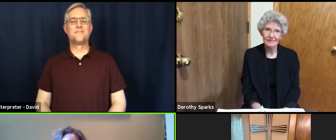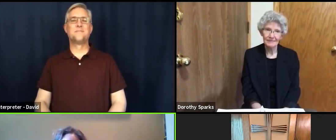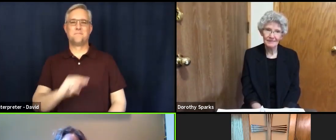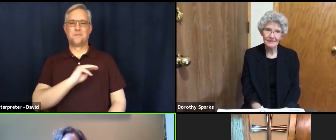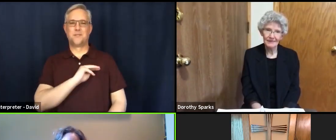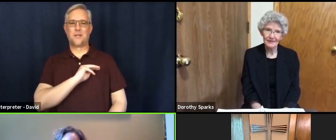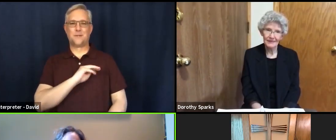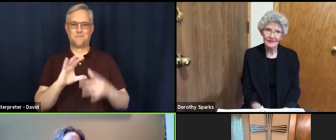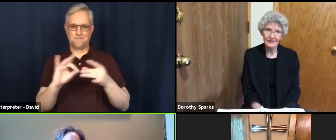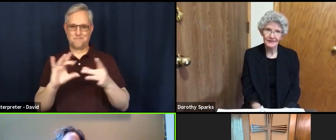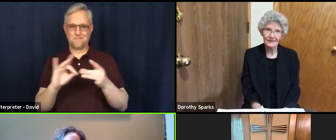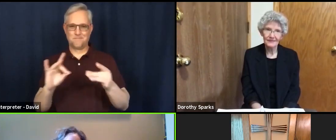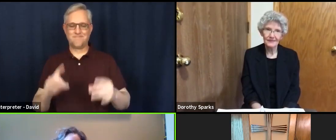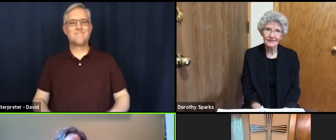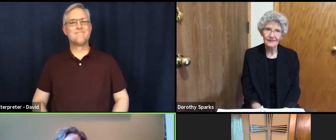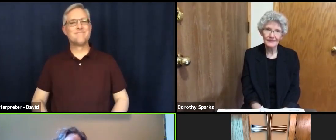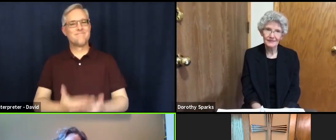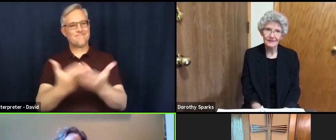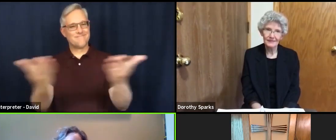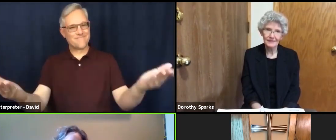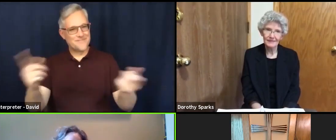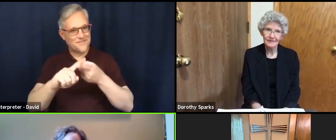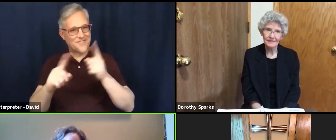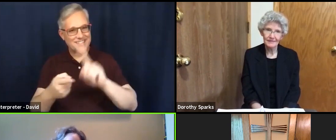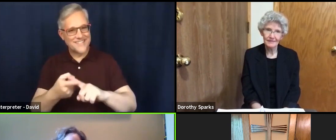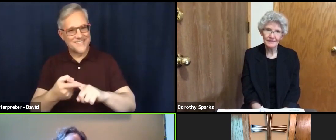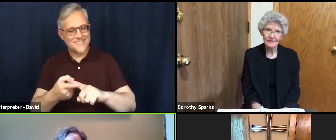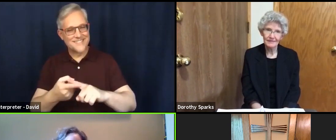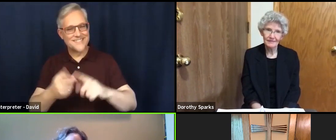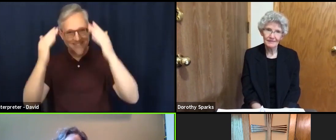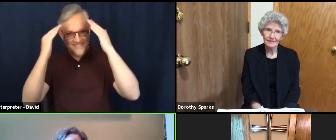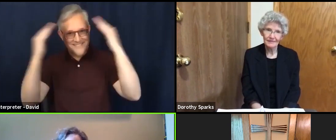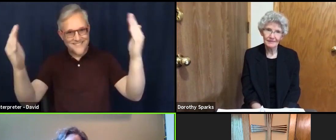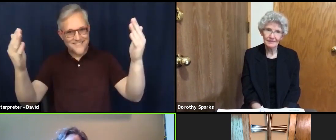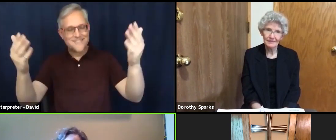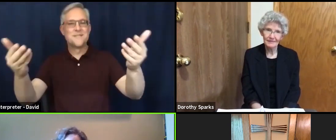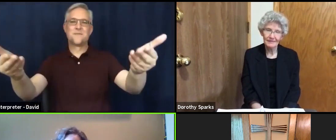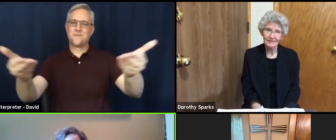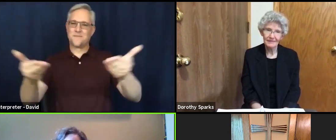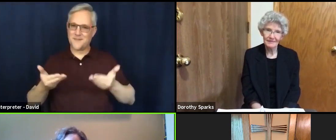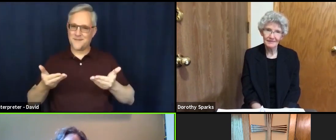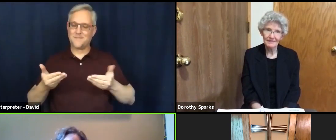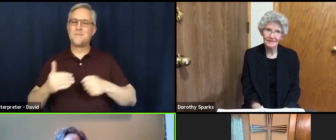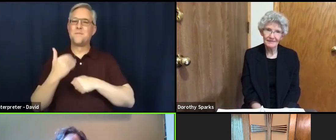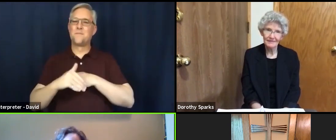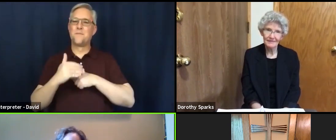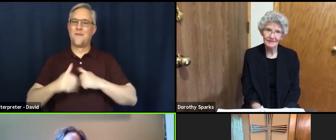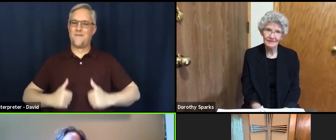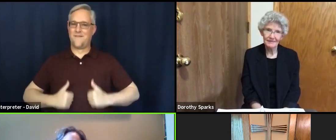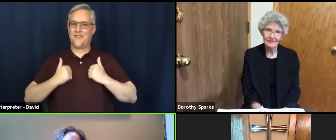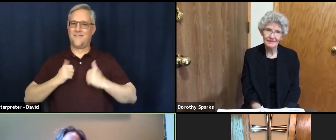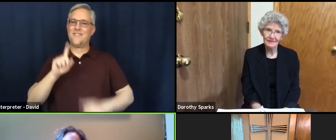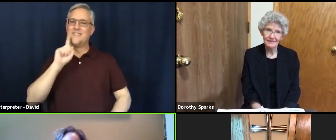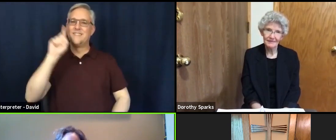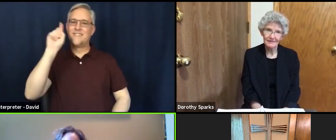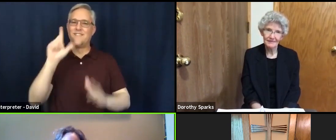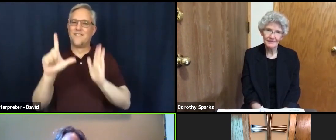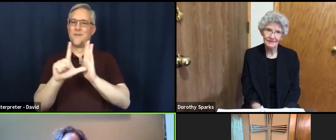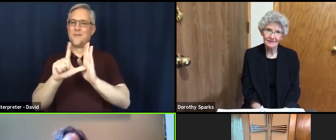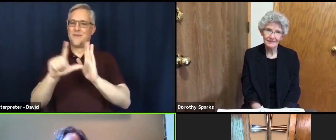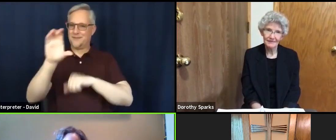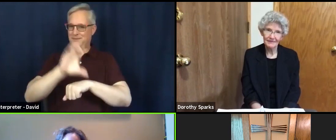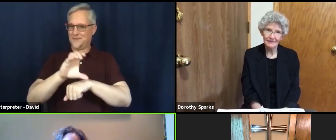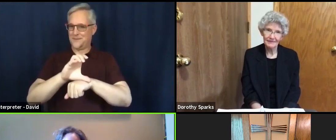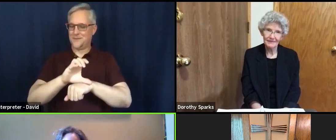Hello, my friends. Welcome to worship at Bread of Life, Deaf Lutheran Church. We are located